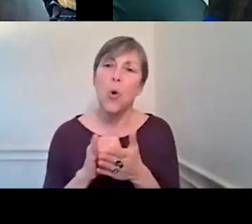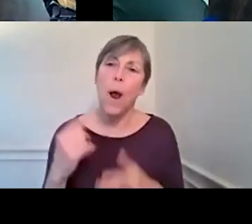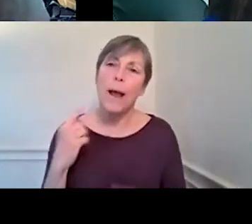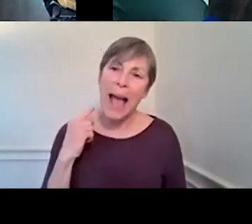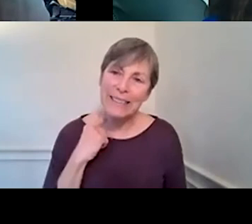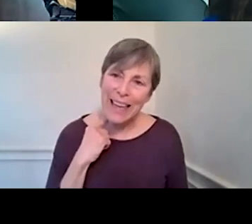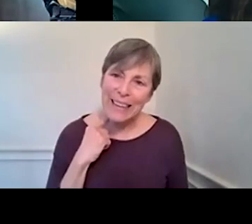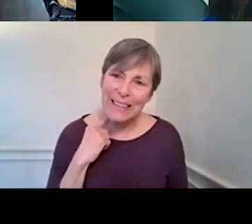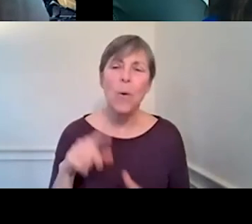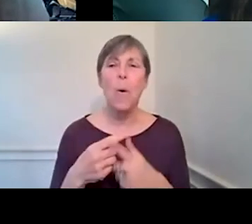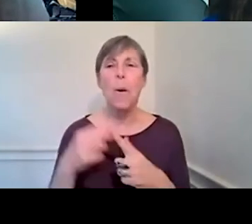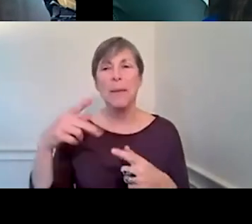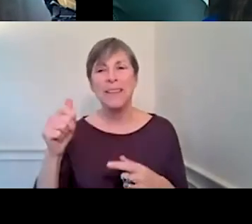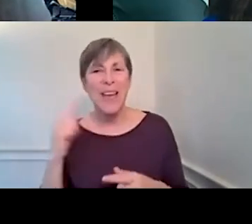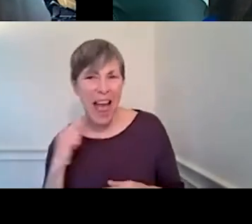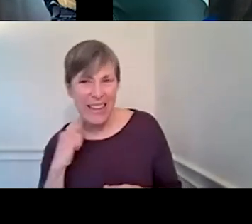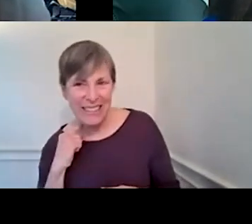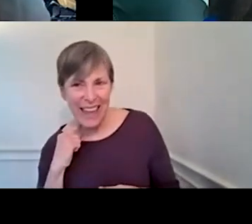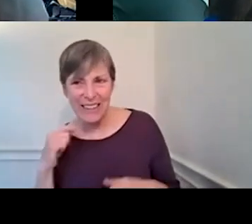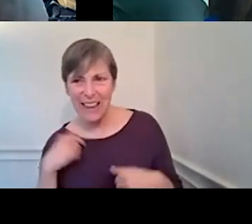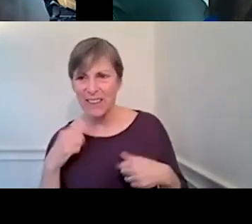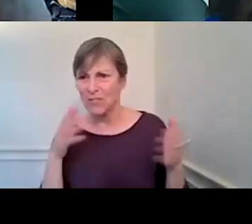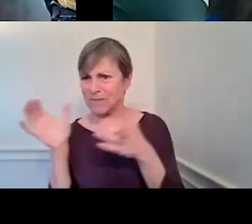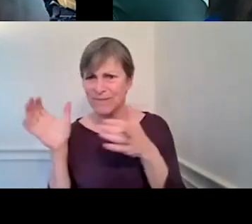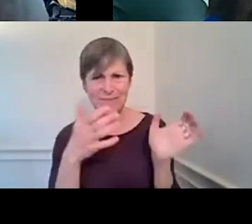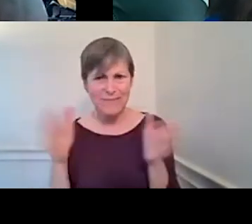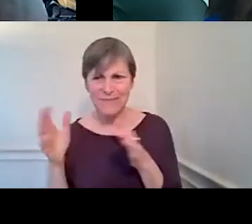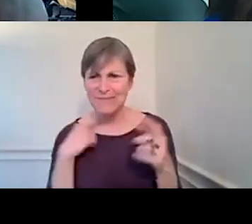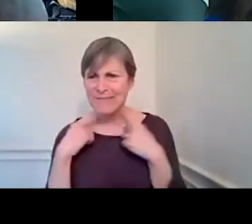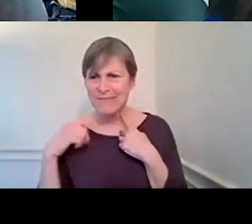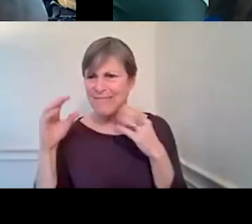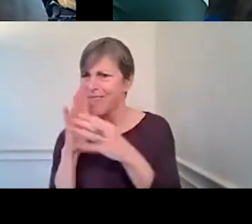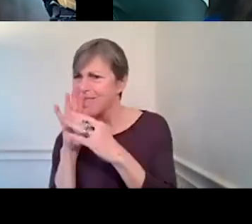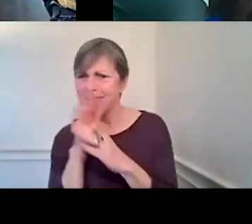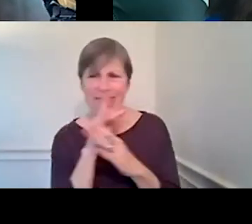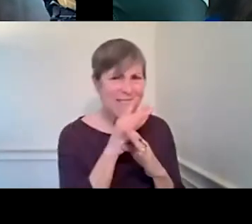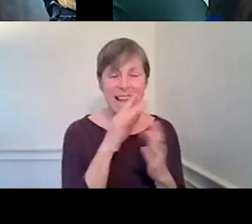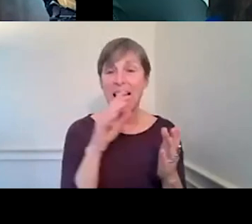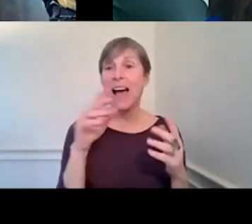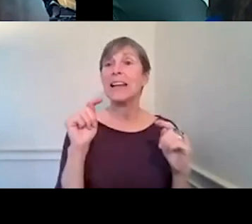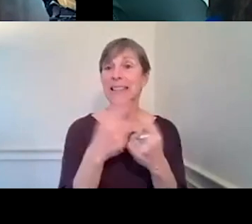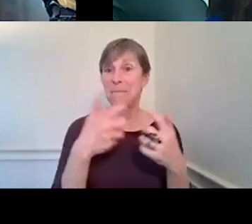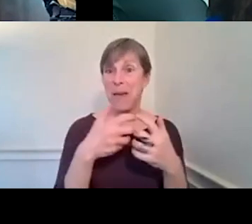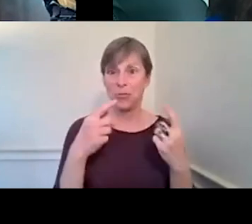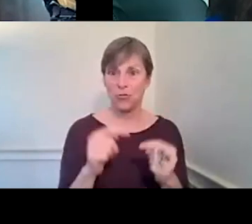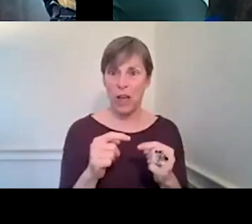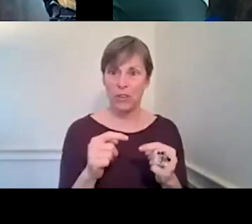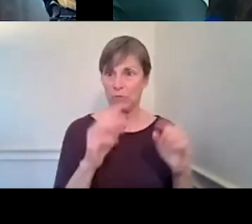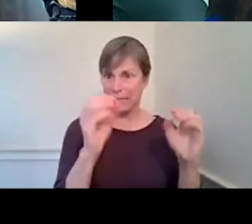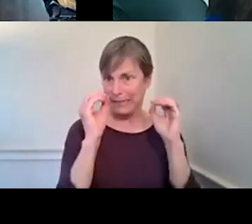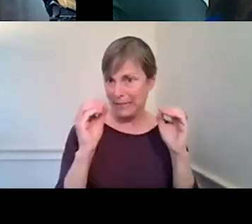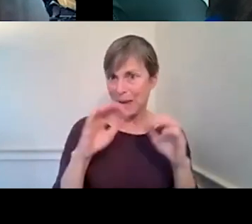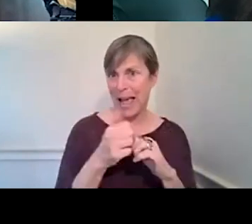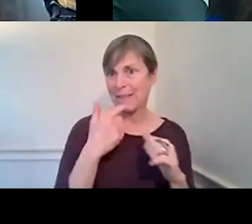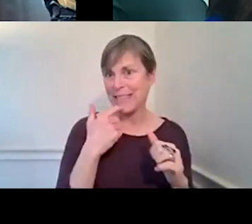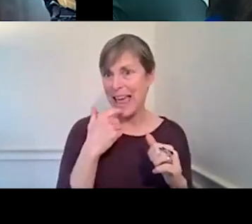was it the Pennsylvania accent? I had teammates that was trying to buy me over to call a pop or to call